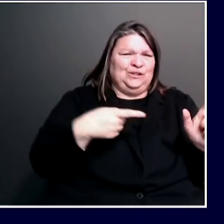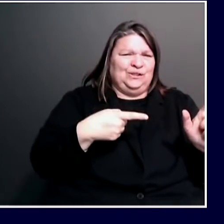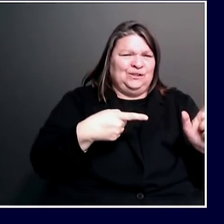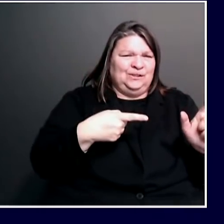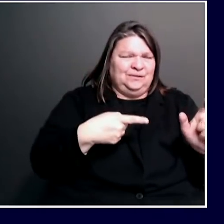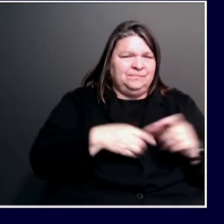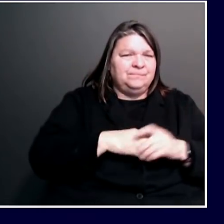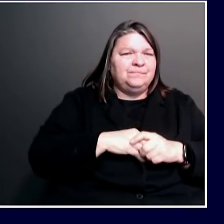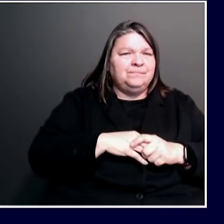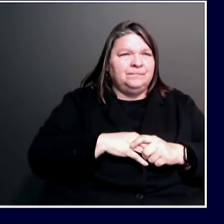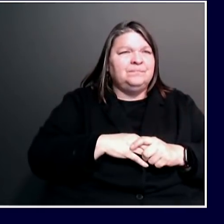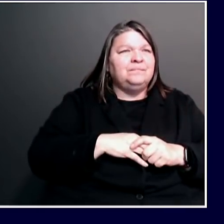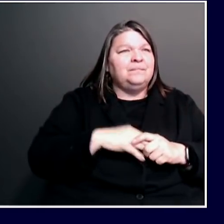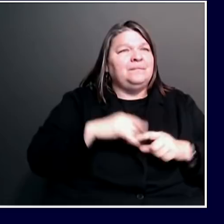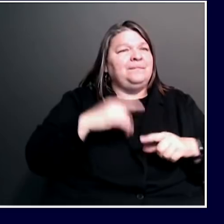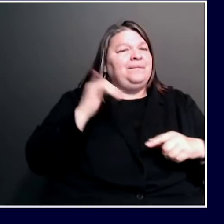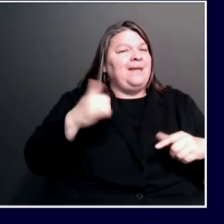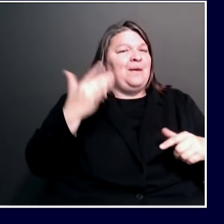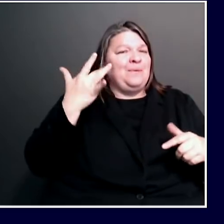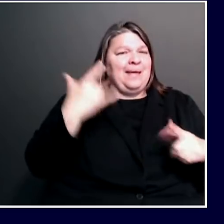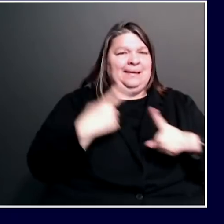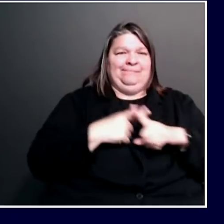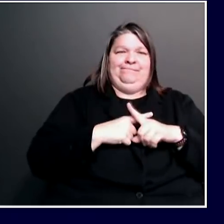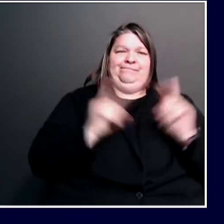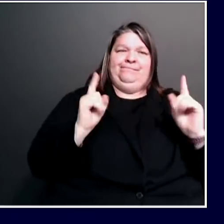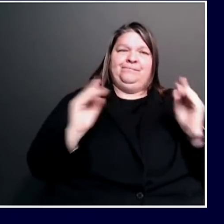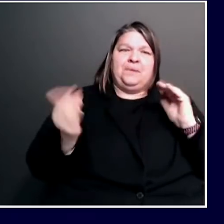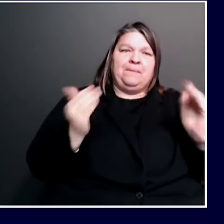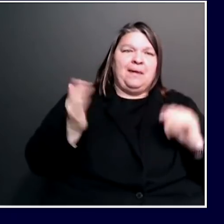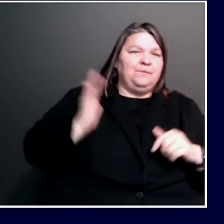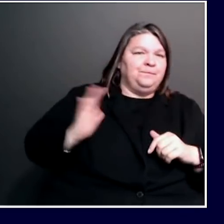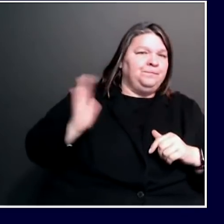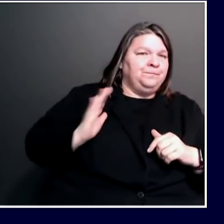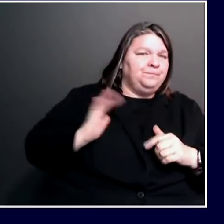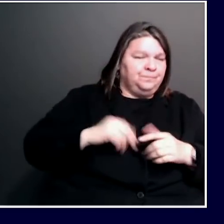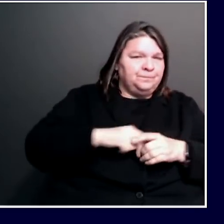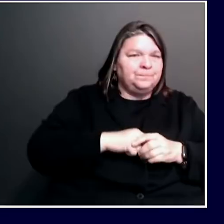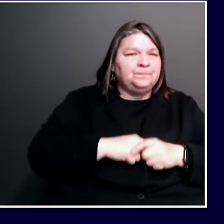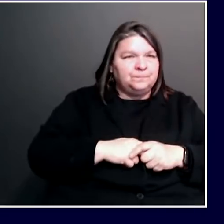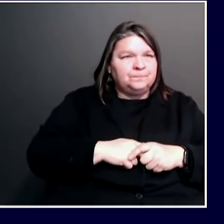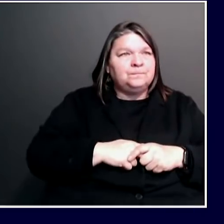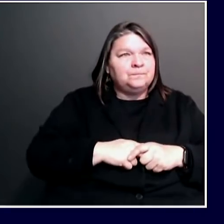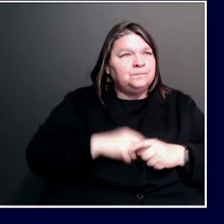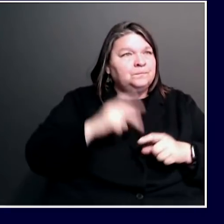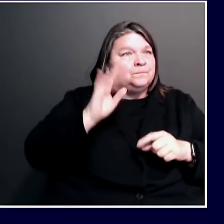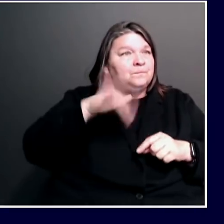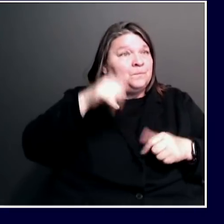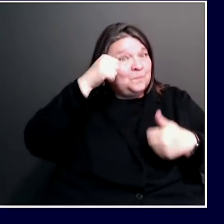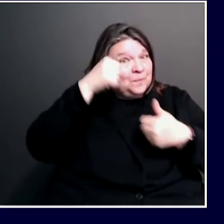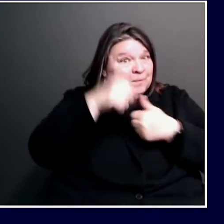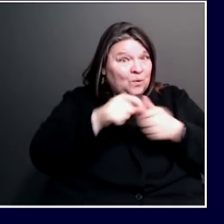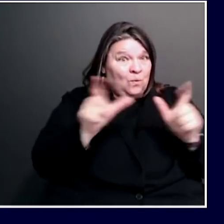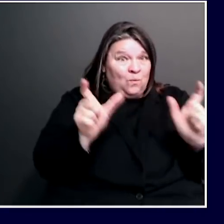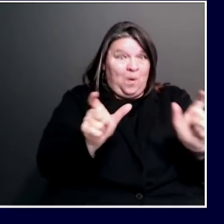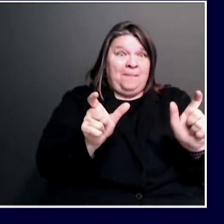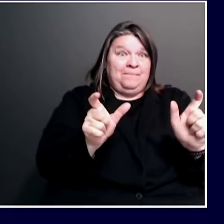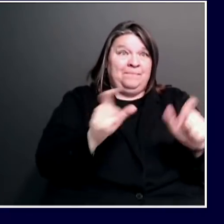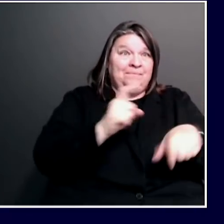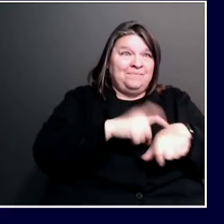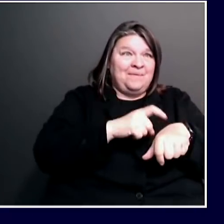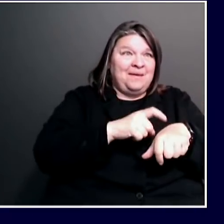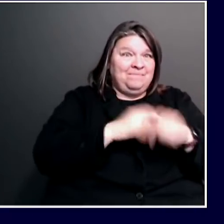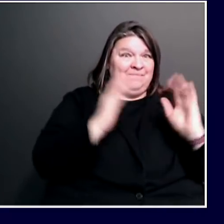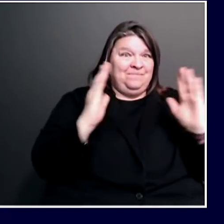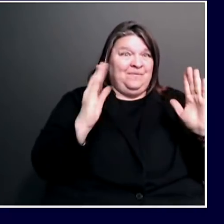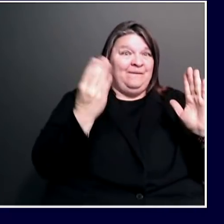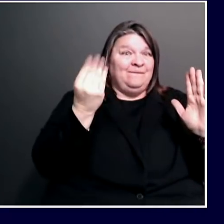is much different from earlier in the pandemic, as folks will remember, when the quarantine period was initially 14 days and